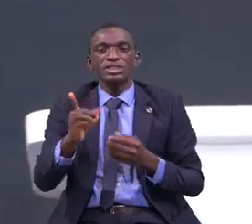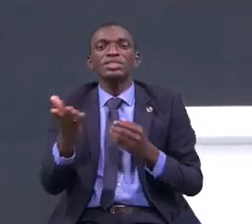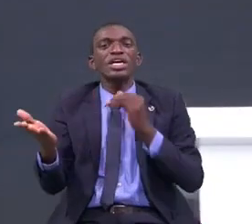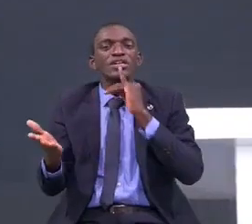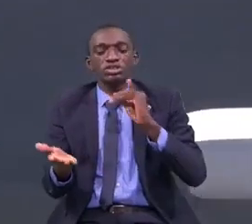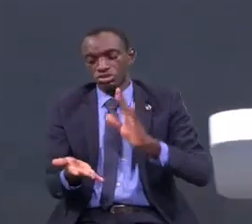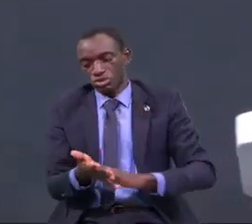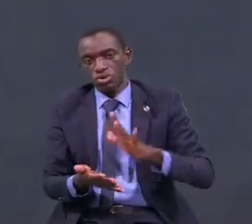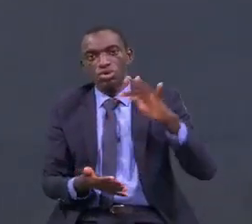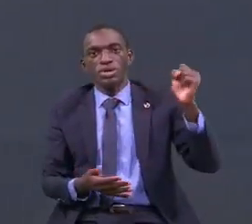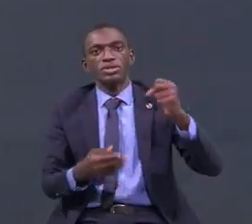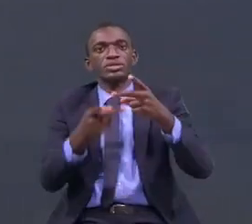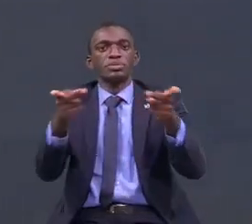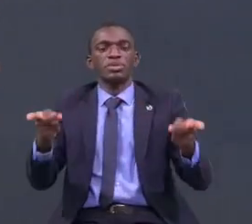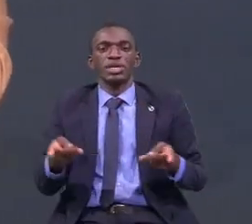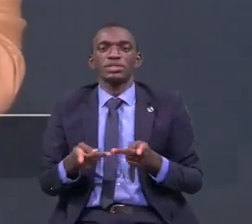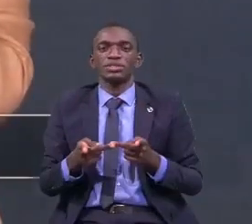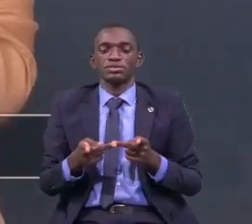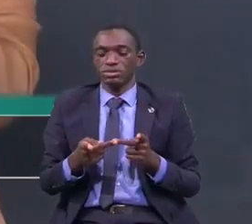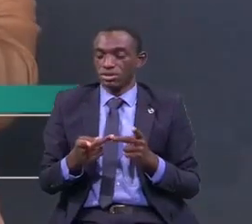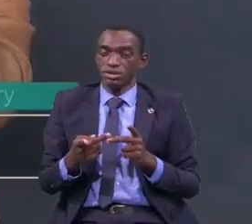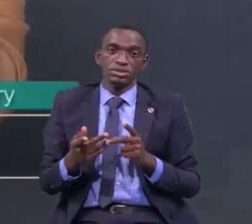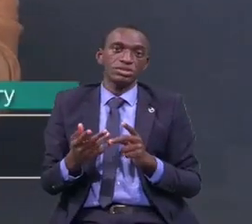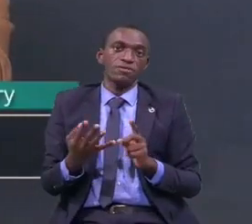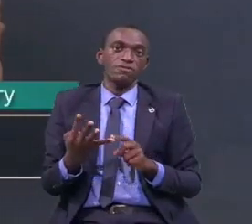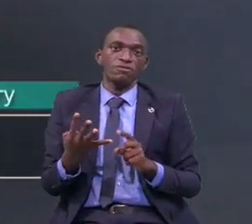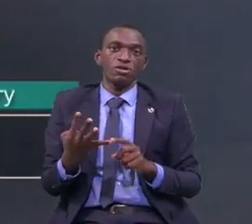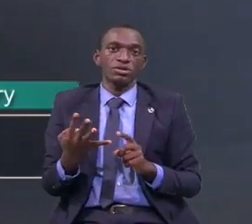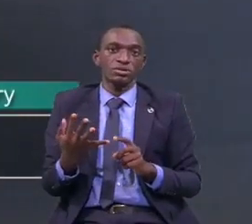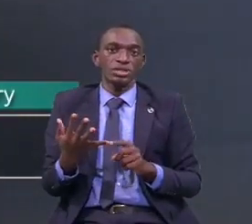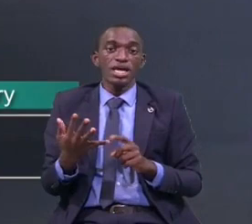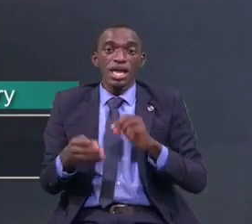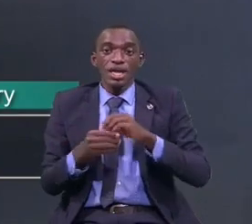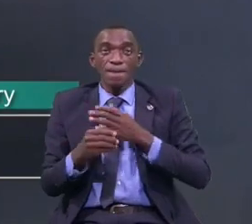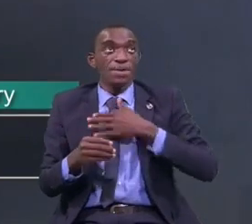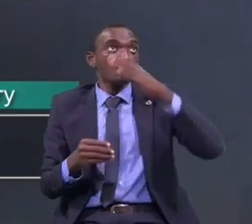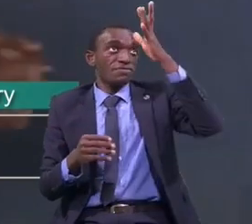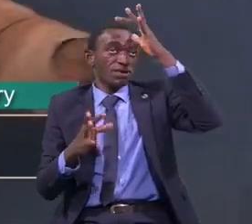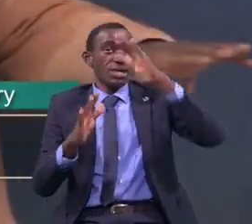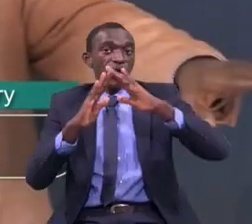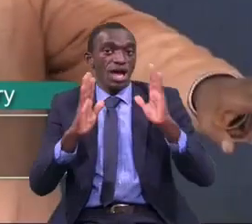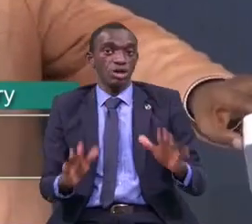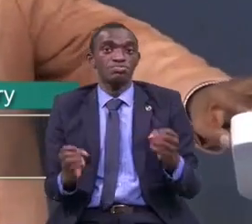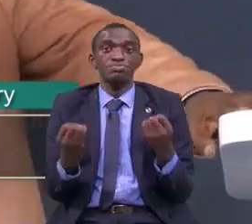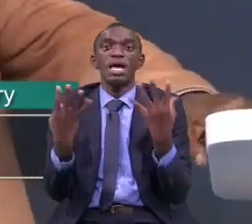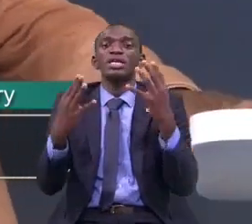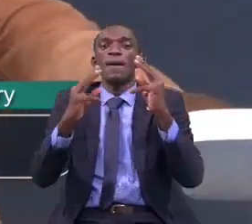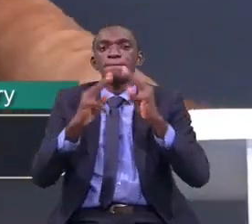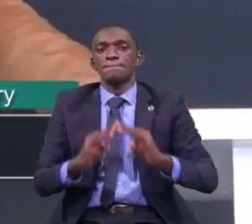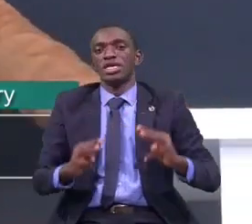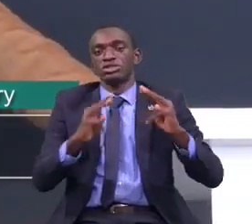place. In my Father's house are many mansions. If it were not so, I would have told